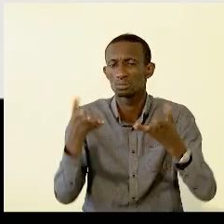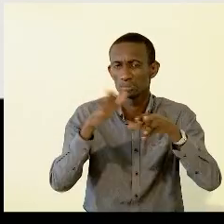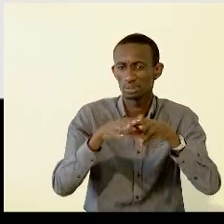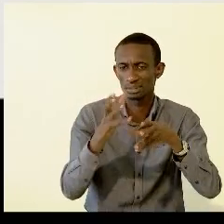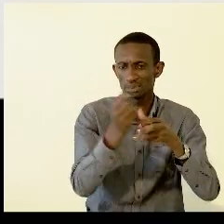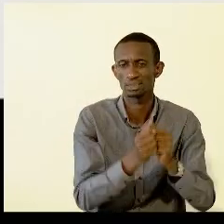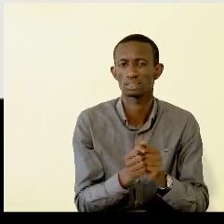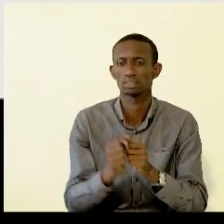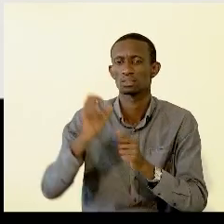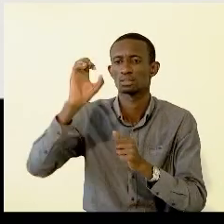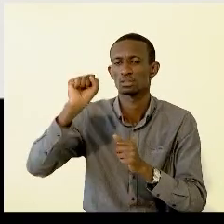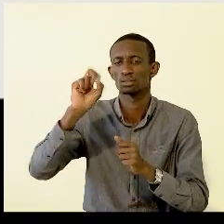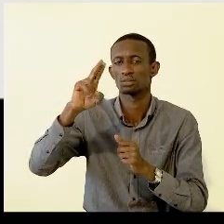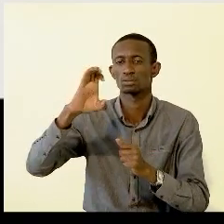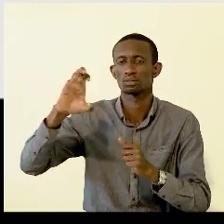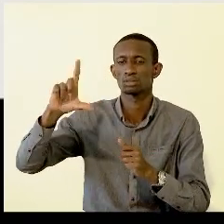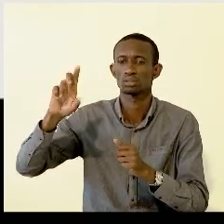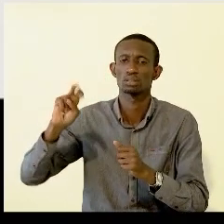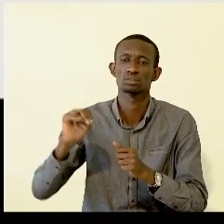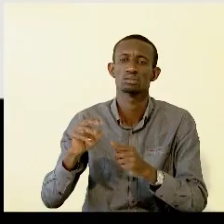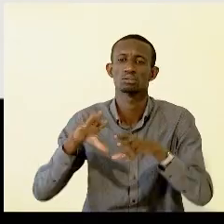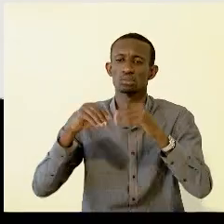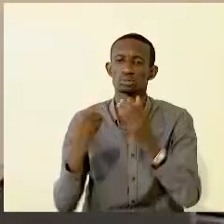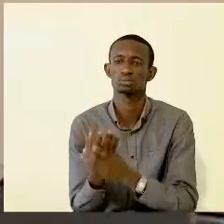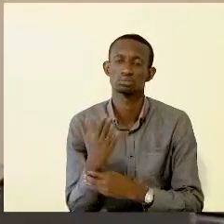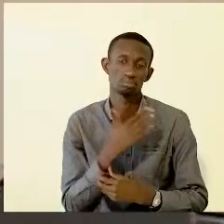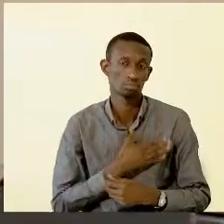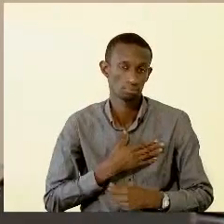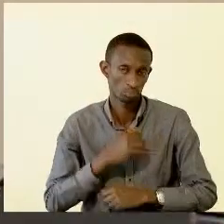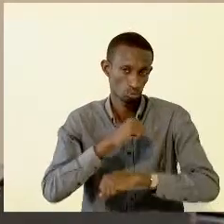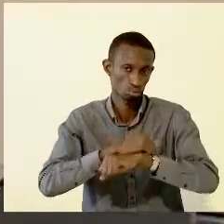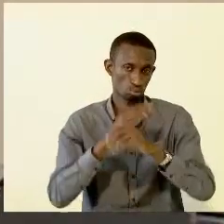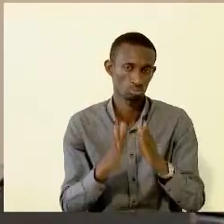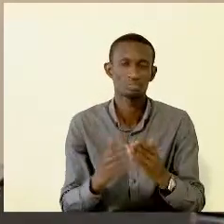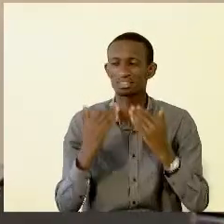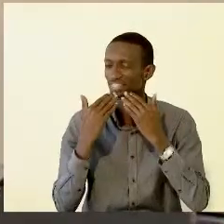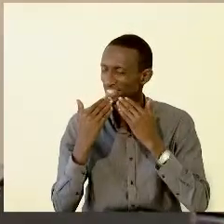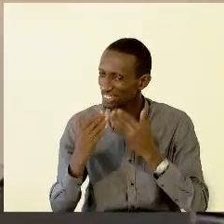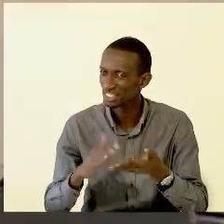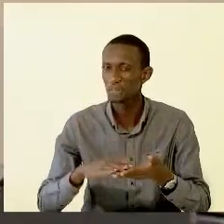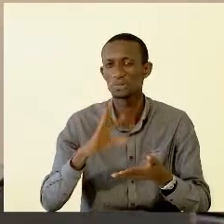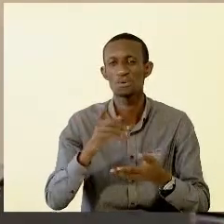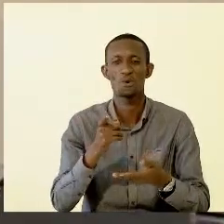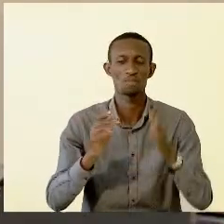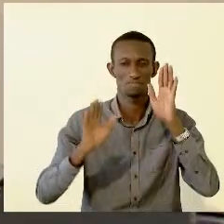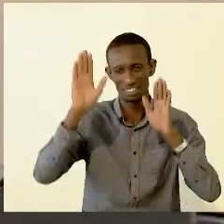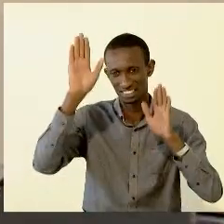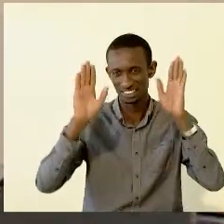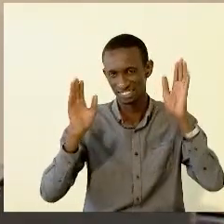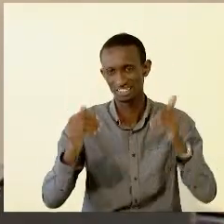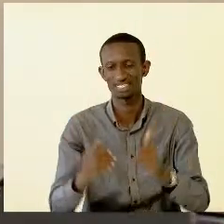of succulent plants? Dear students, thank you very much for your active